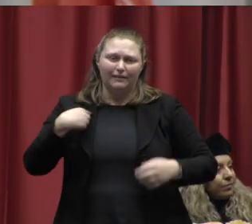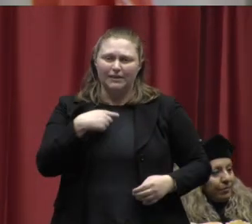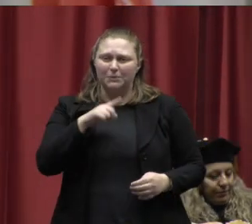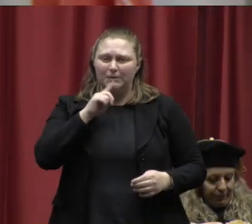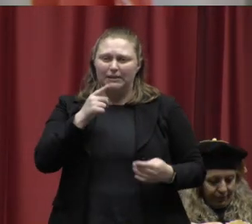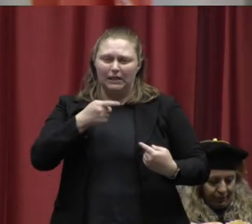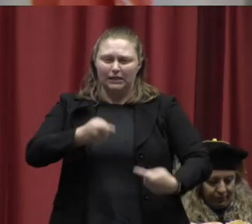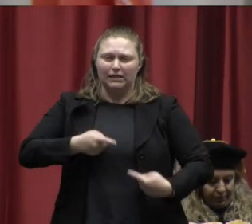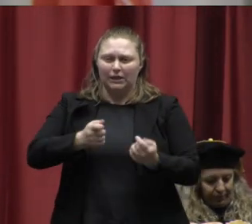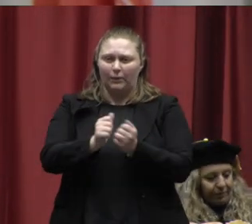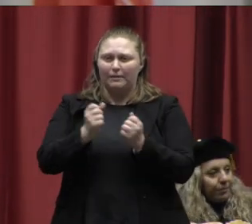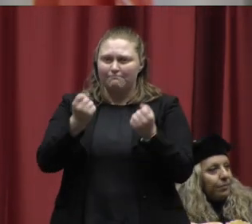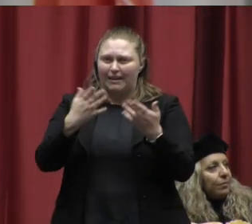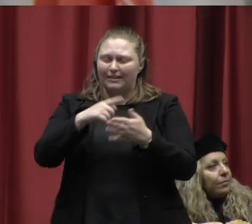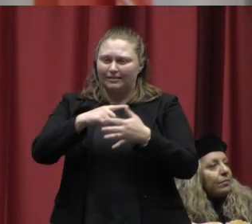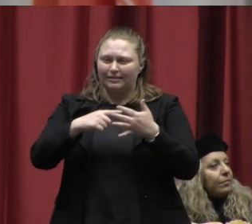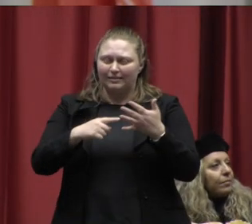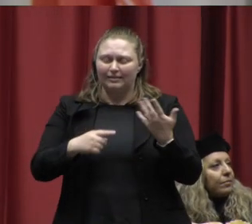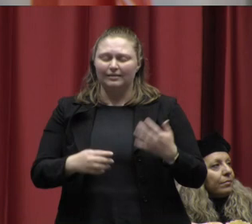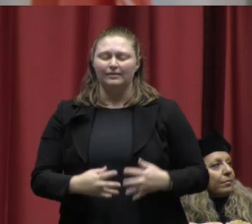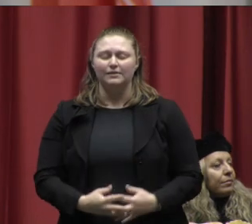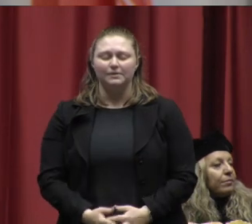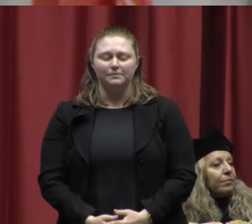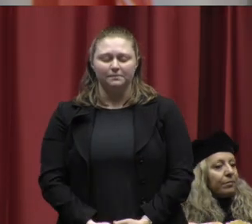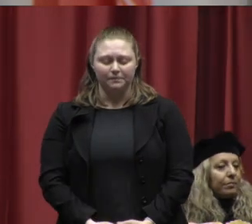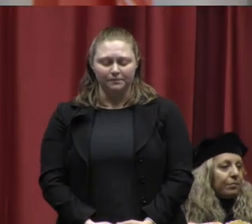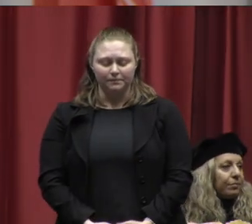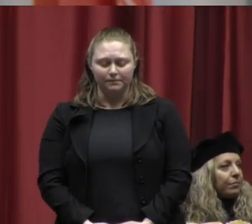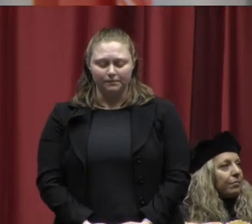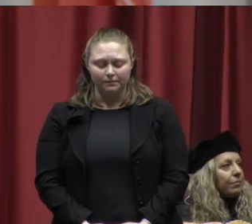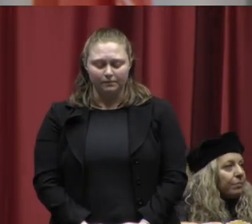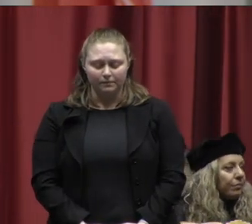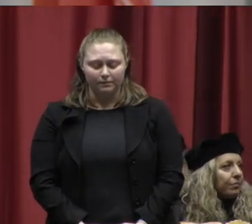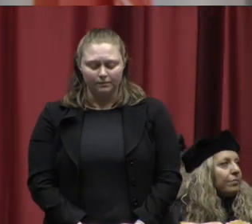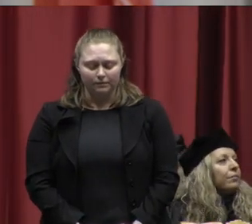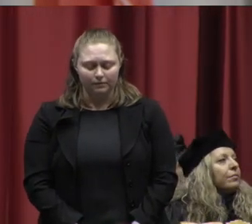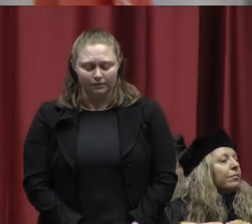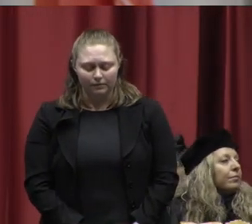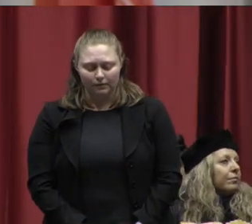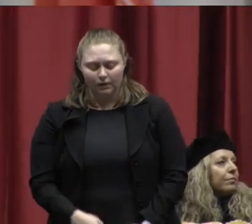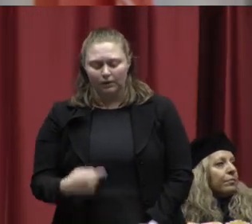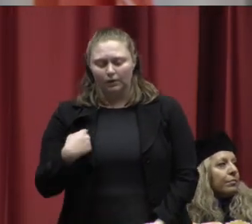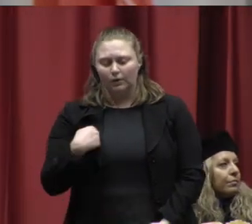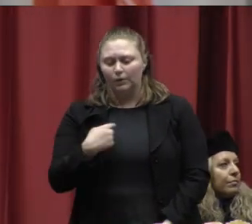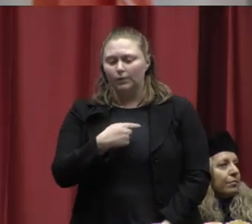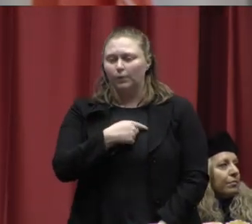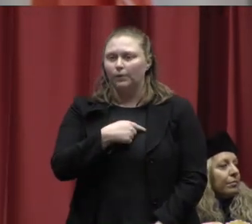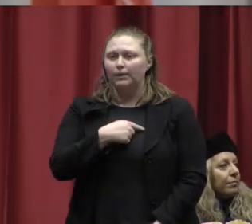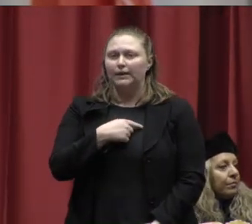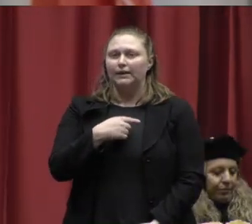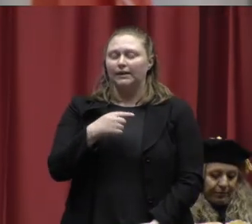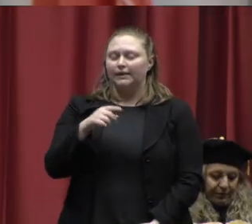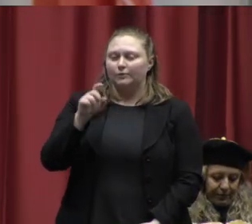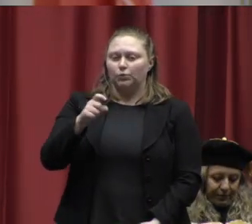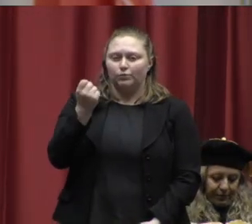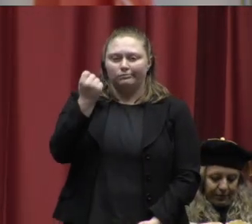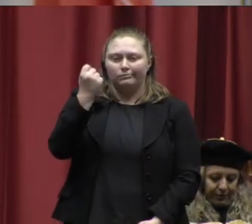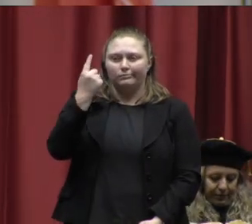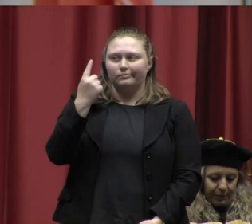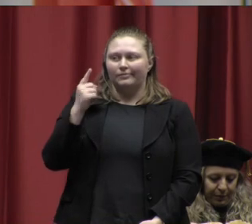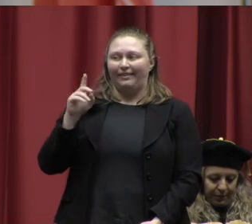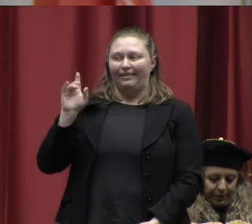lawmakers, yet we have succeeded. We have proven that our potential is not determined by